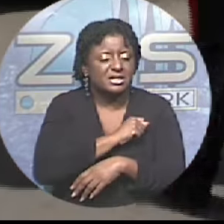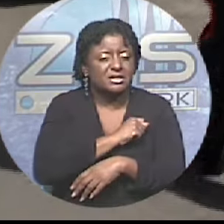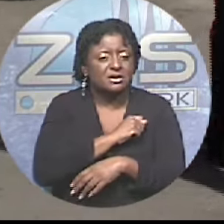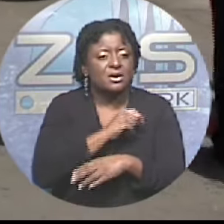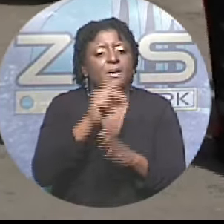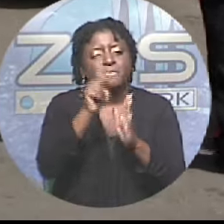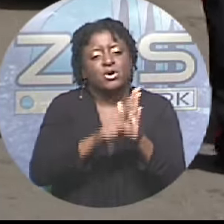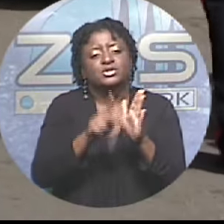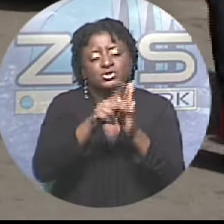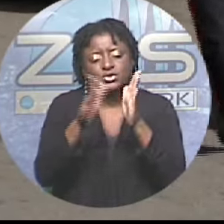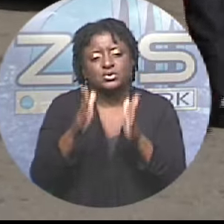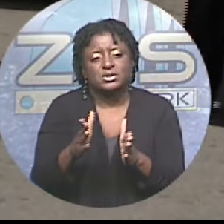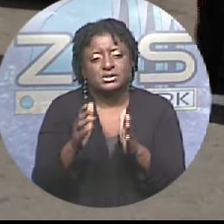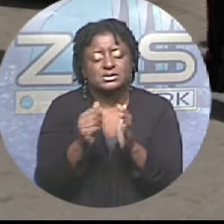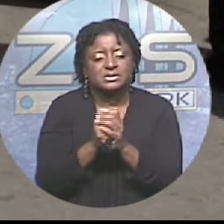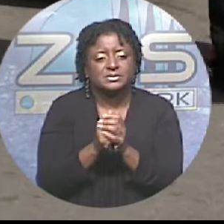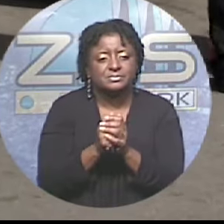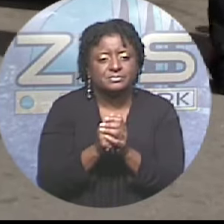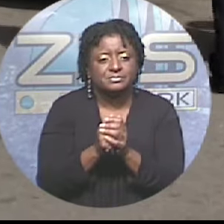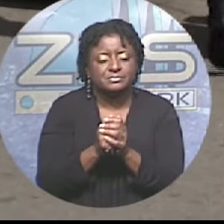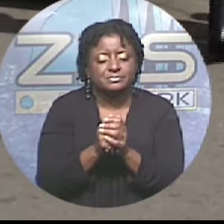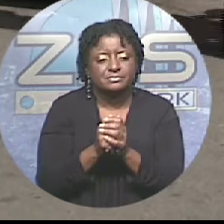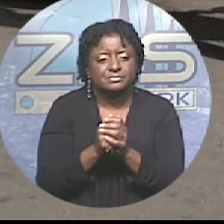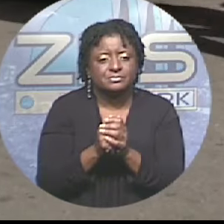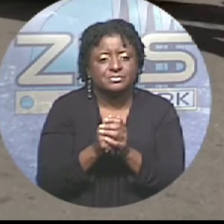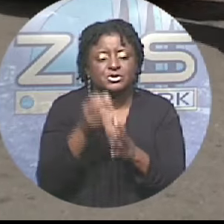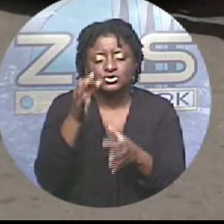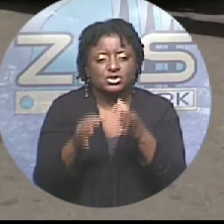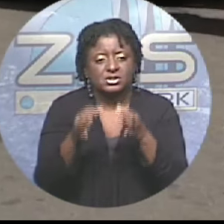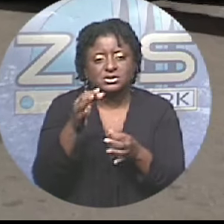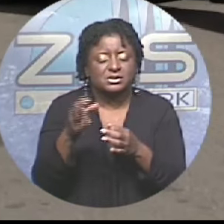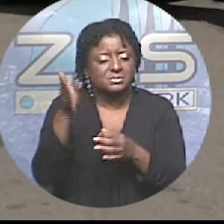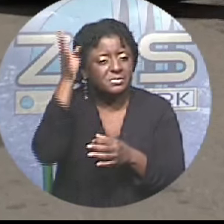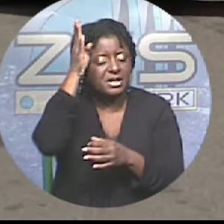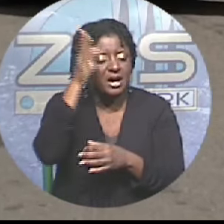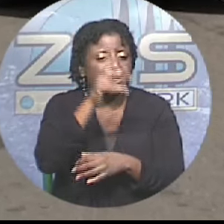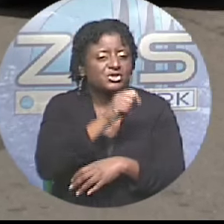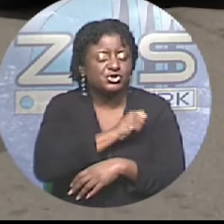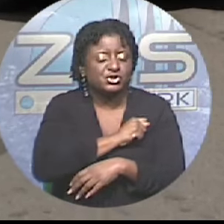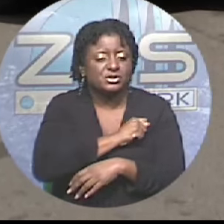Lennox Colby and Glendon Roll make up the defense. Justice Bernard Turner is presiding.